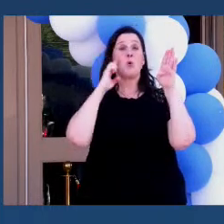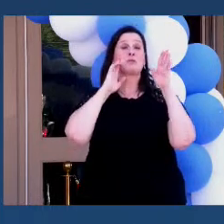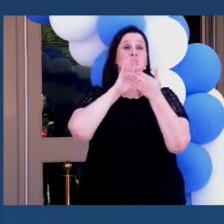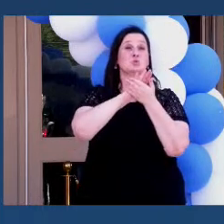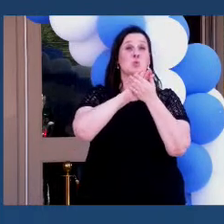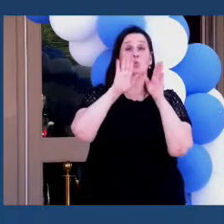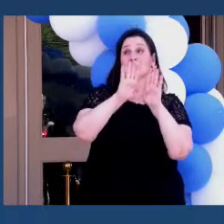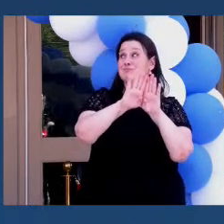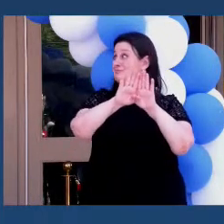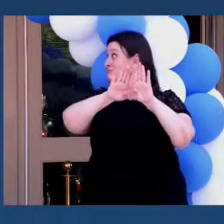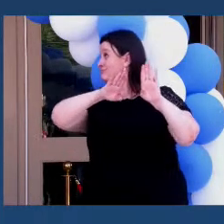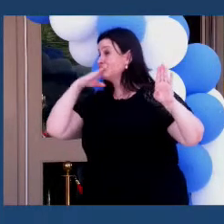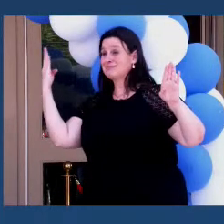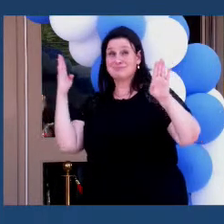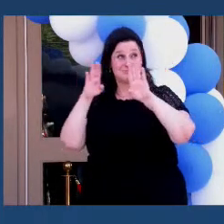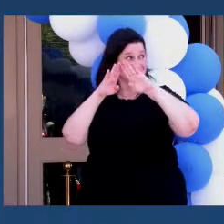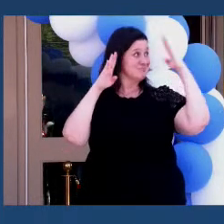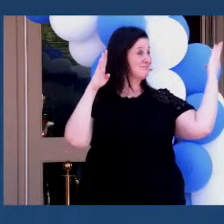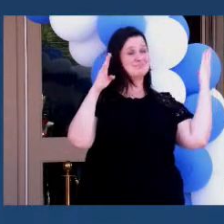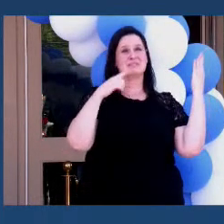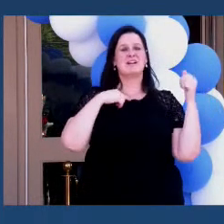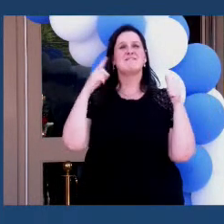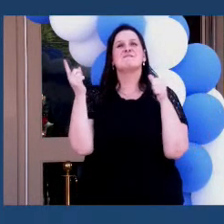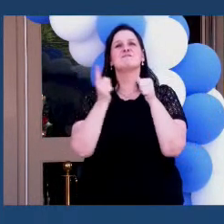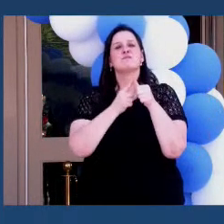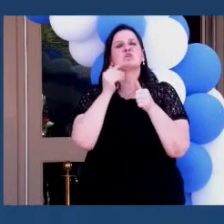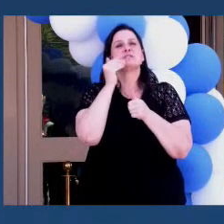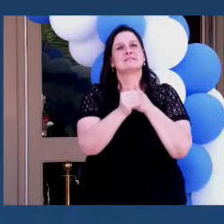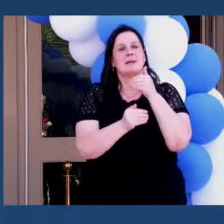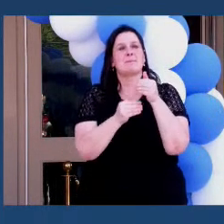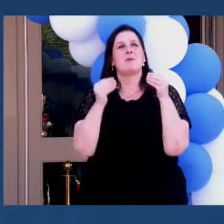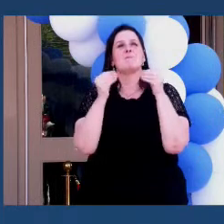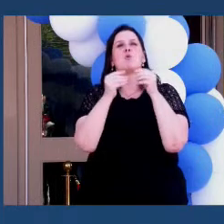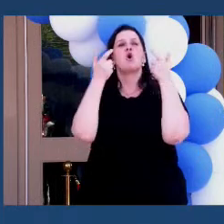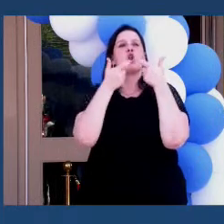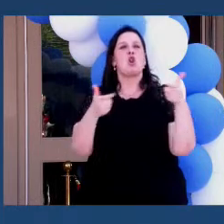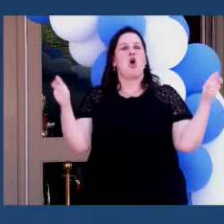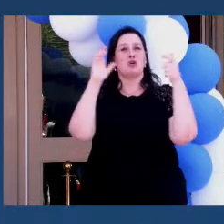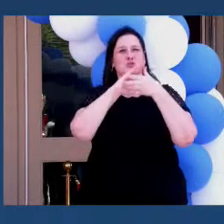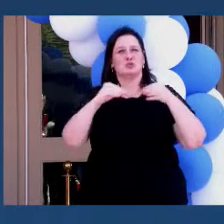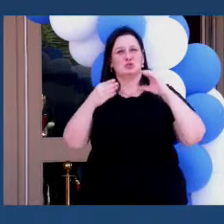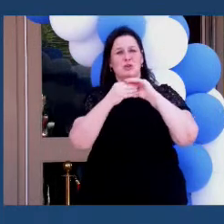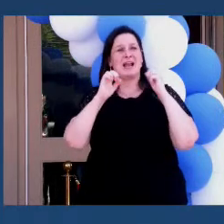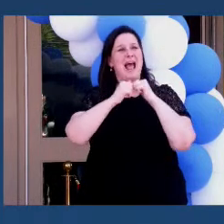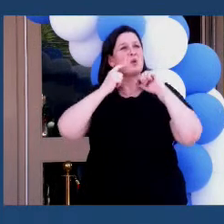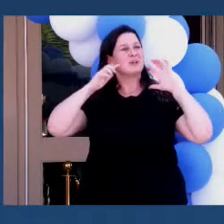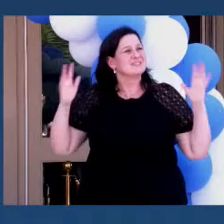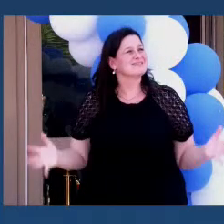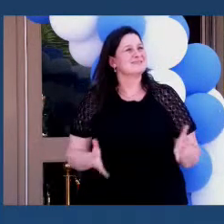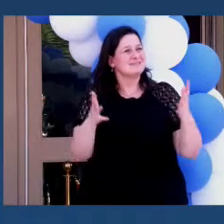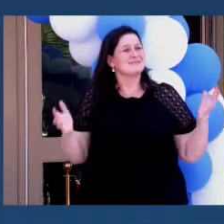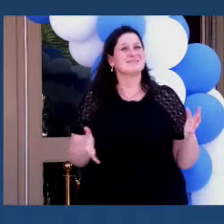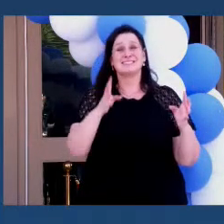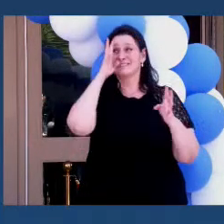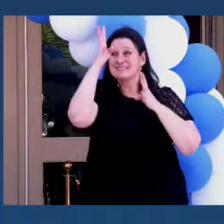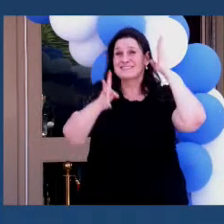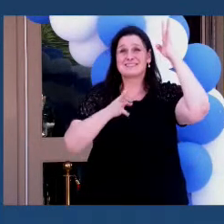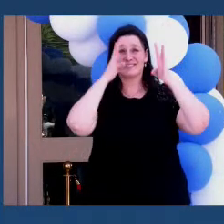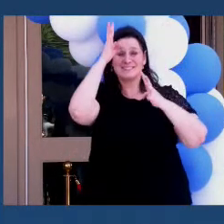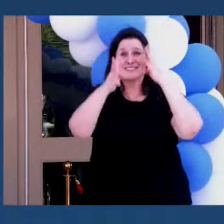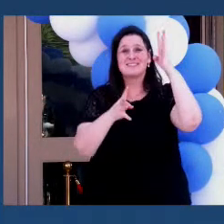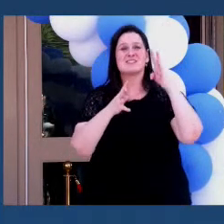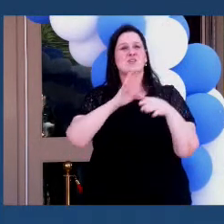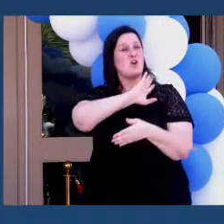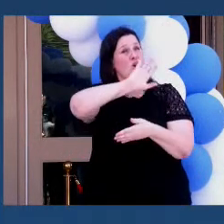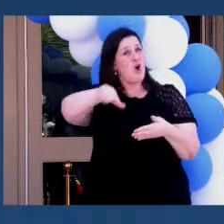just the first step in a much larger narrative around how we foster innovation, fueled by a belief that